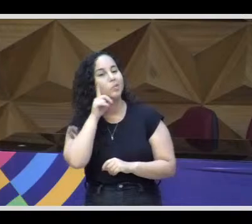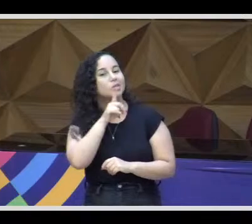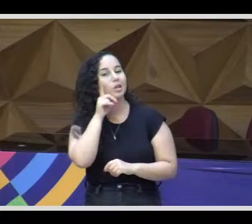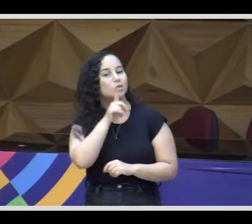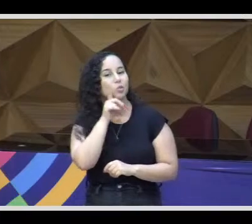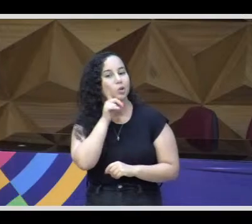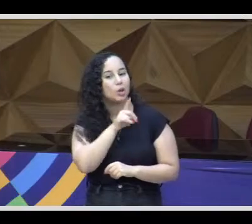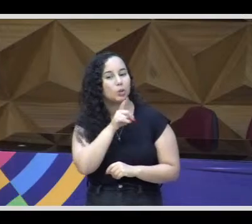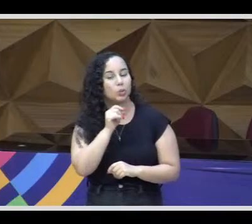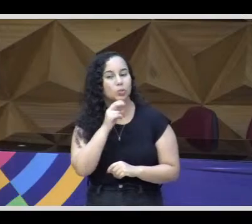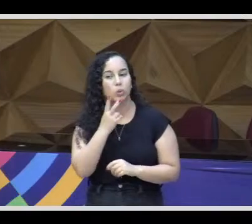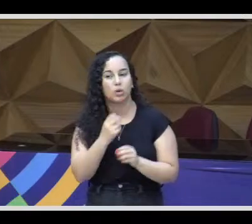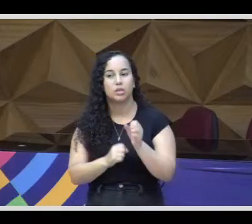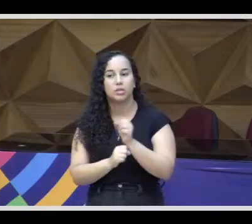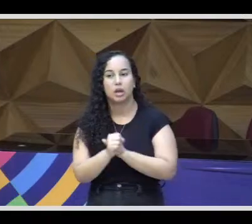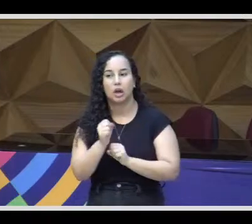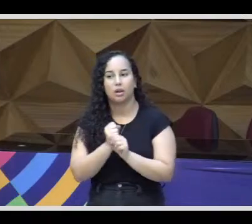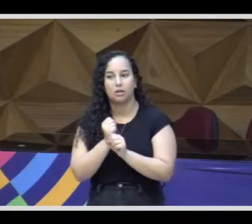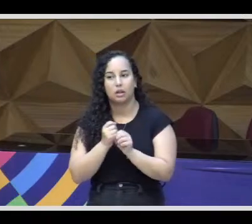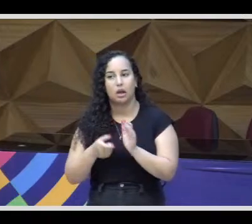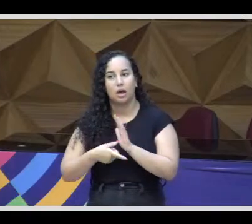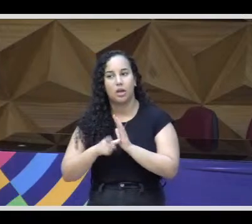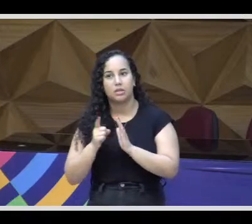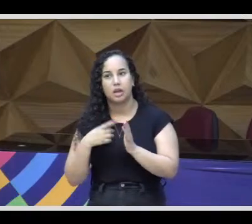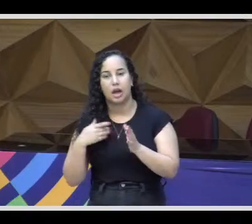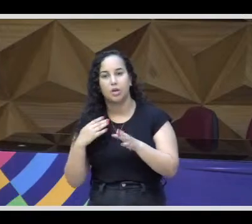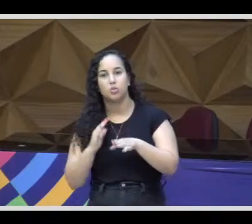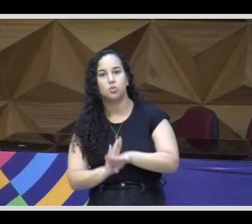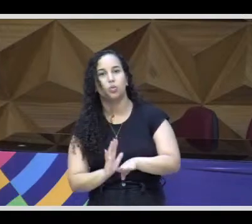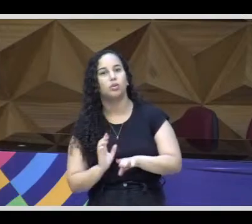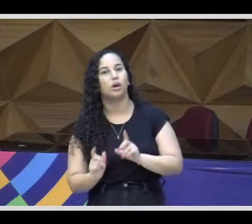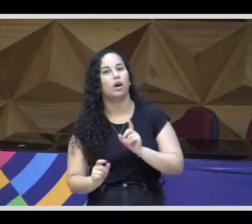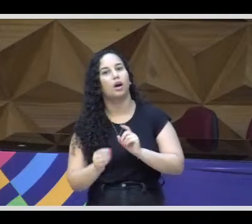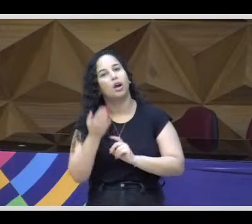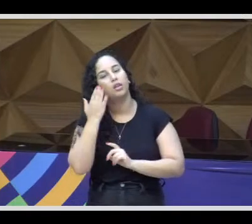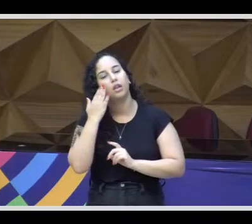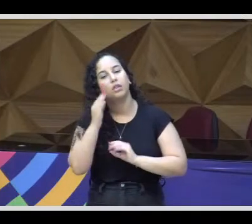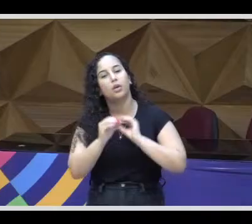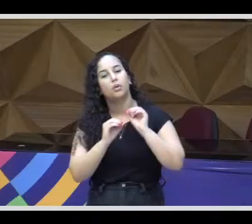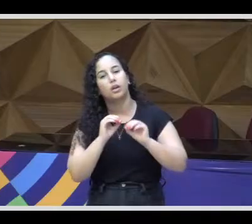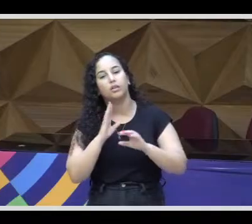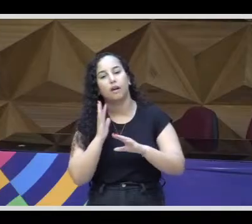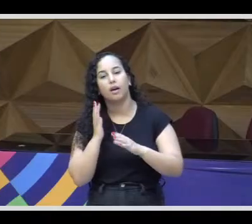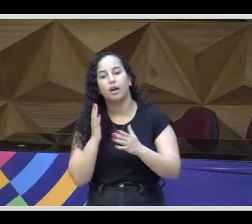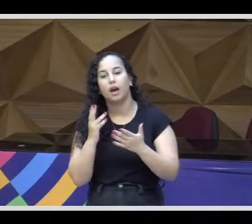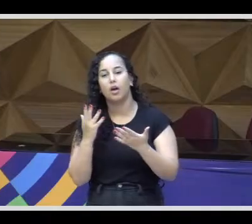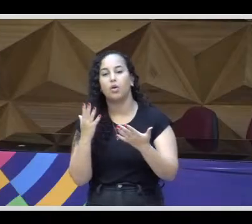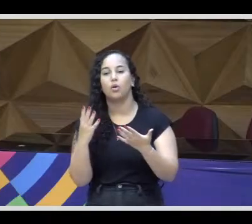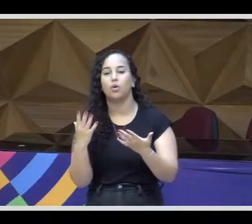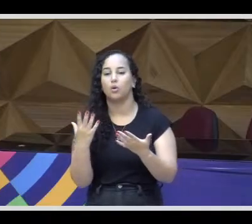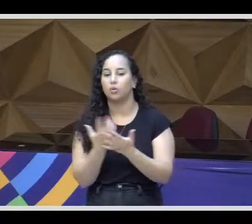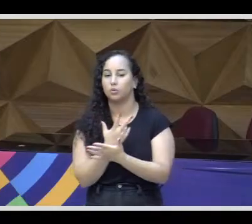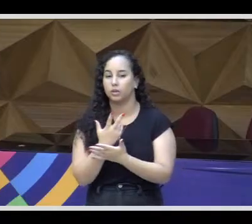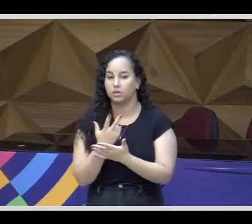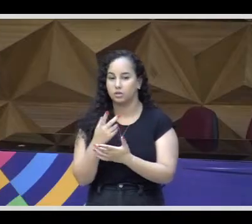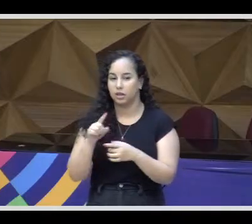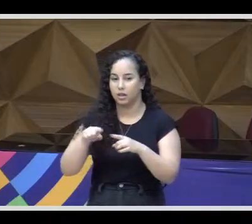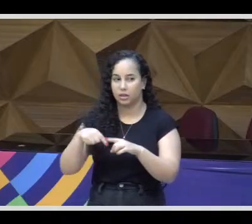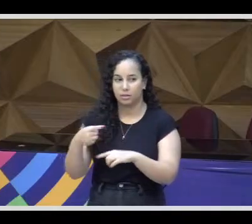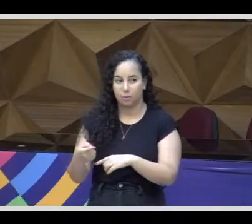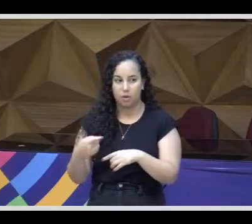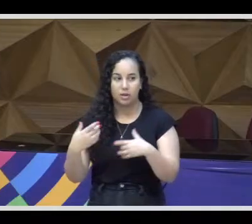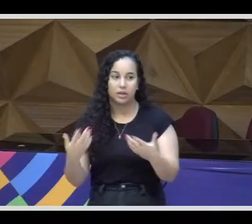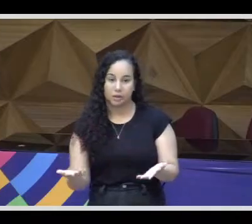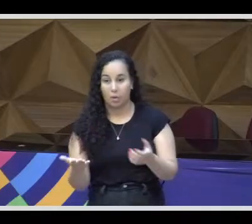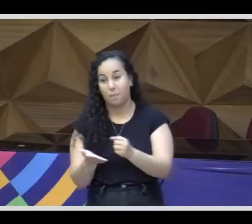years before is helping to predict what's happening in Brazil 2 years after. Based